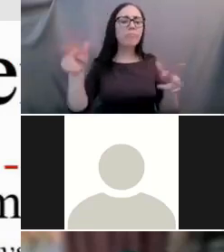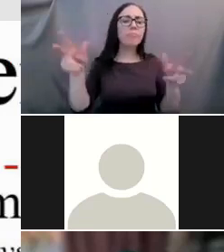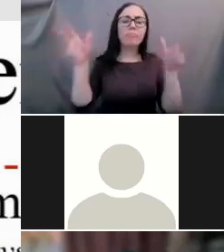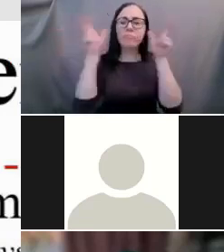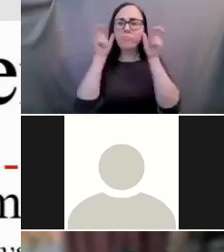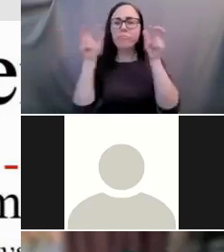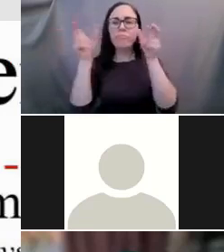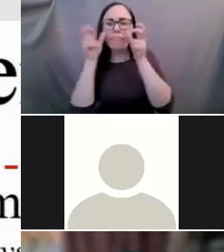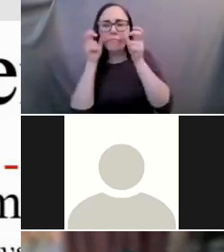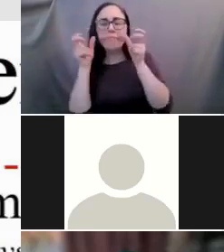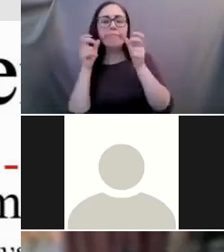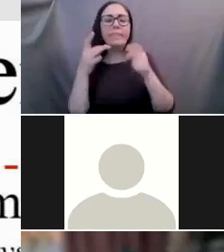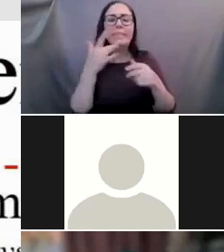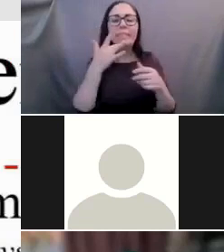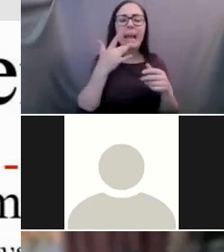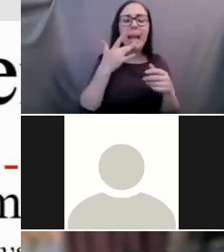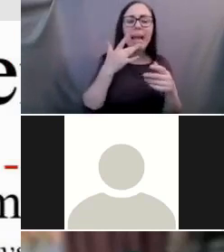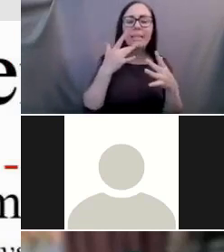and touch.